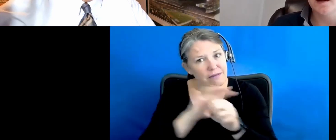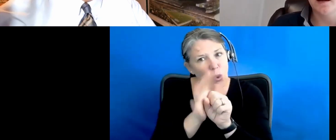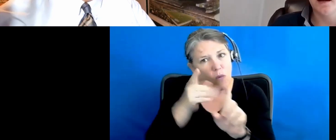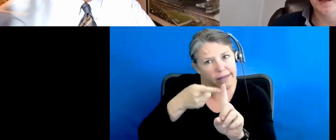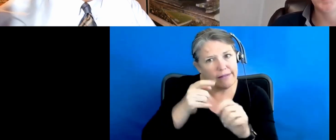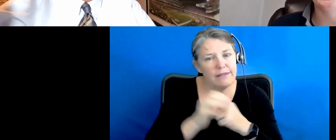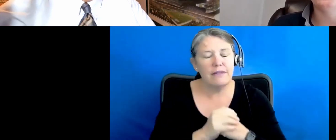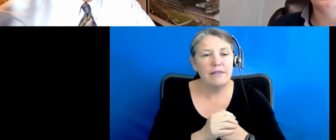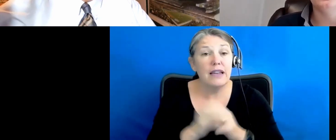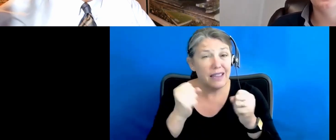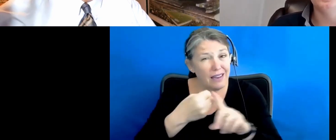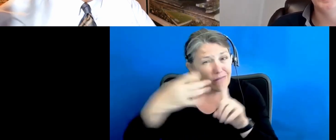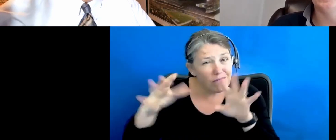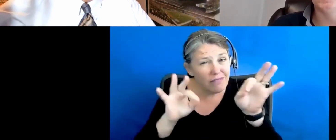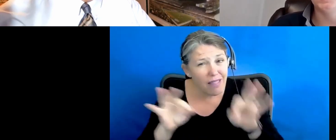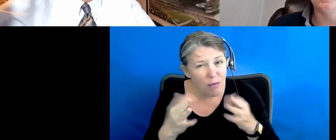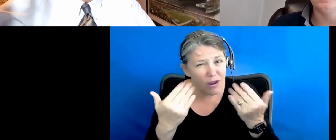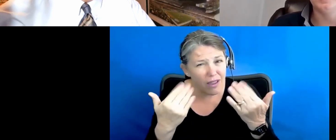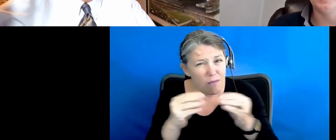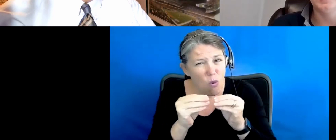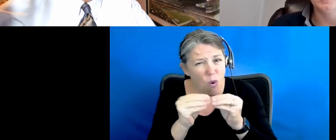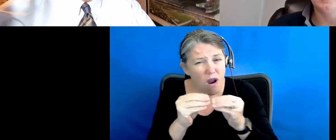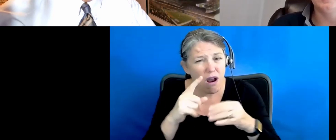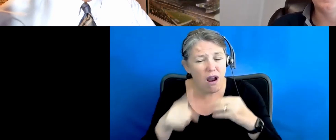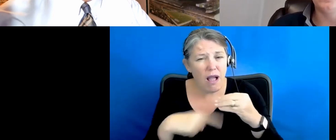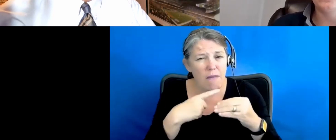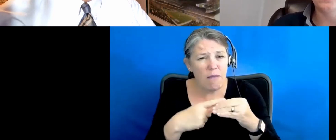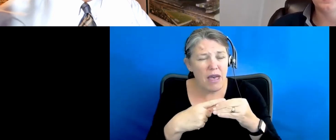you elaborate a little bit more on